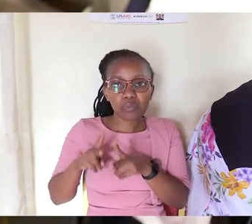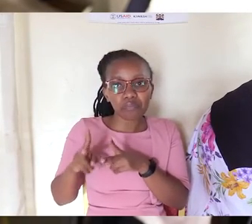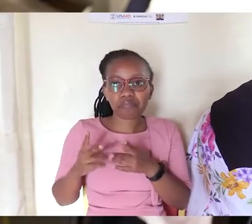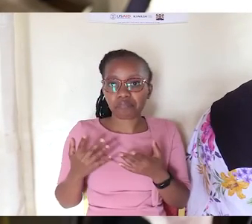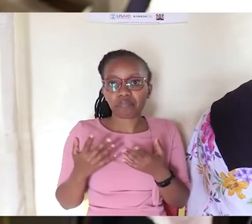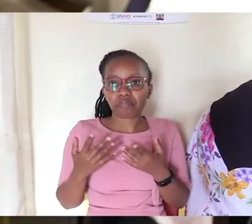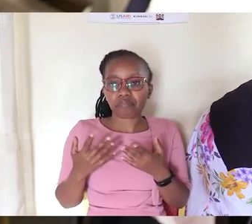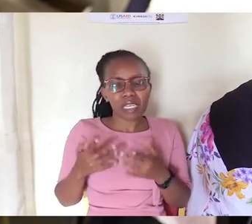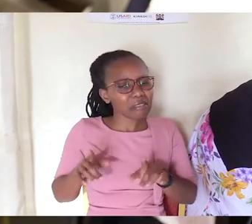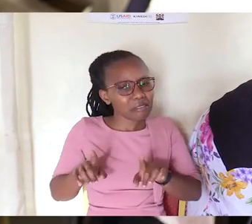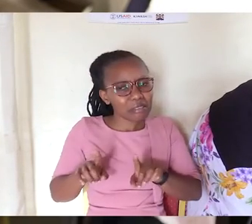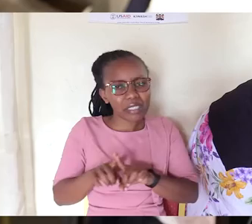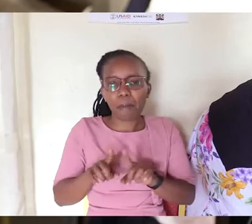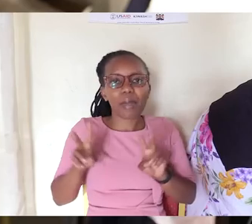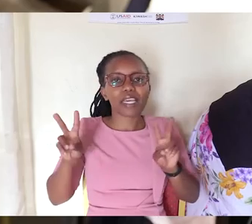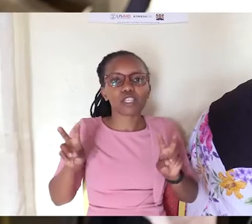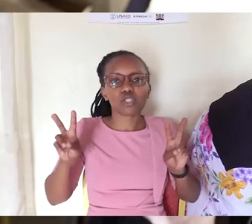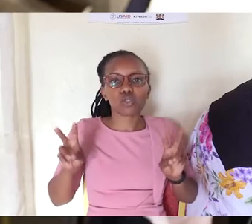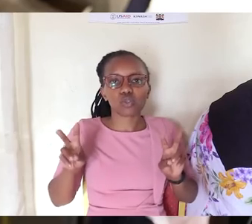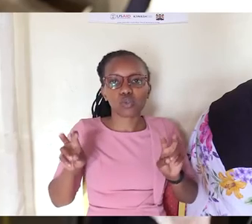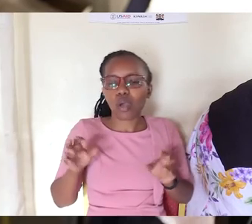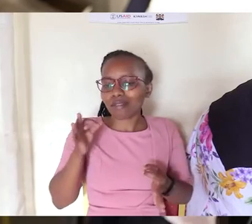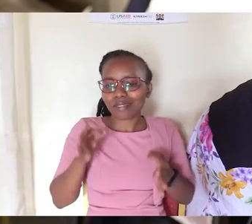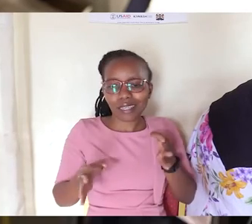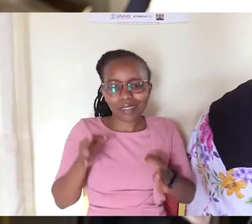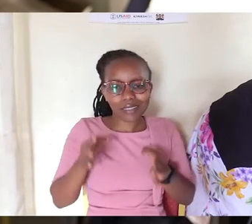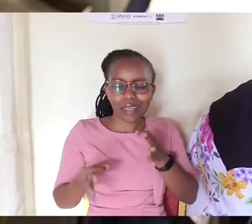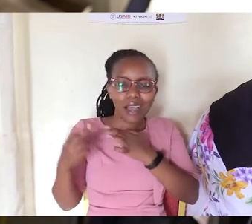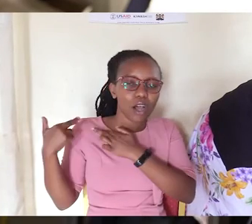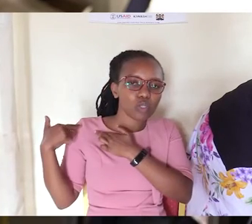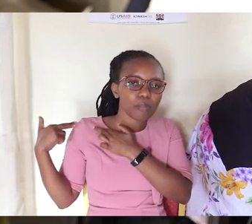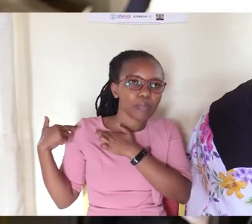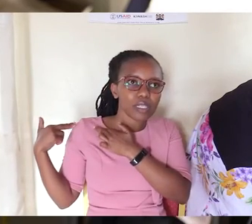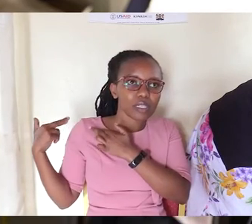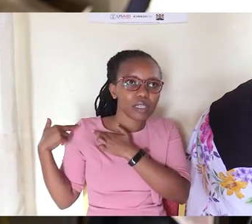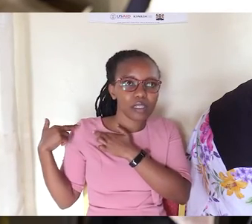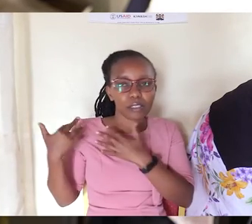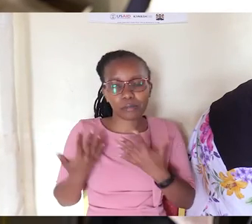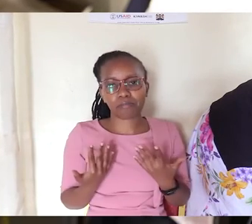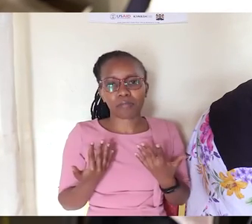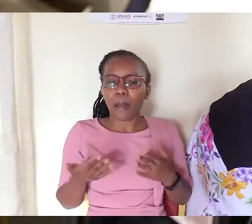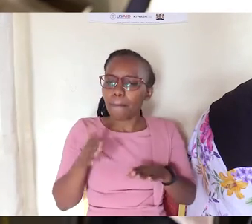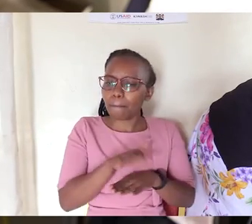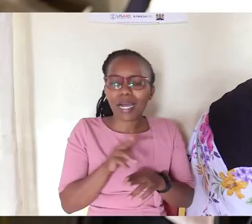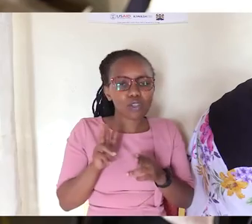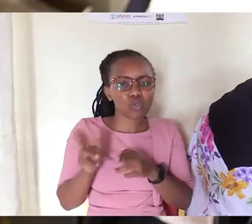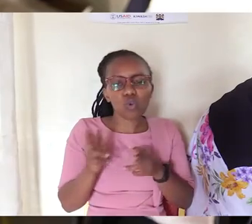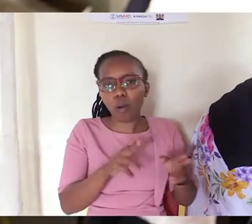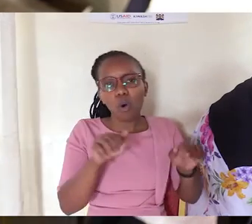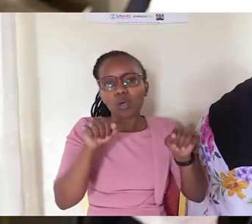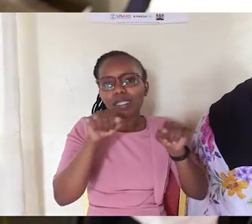still talking about the same thing: justice, accountability, reparation,